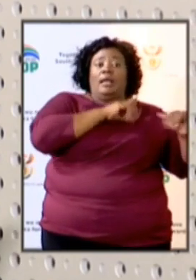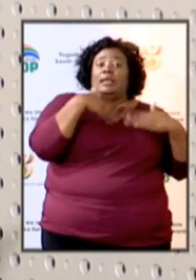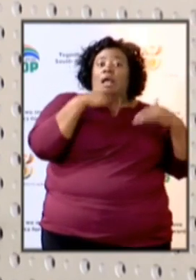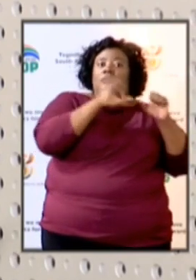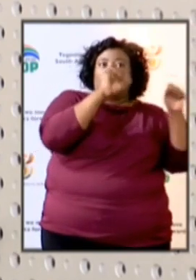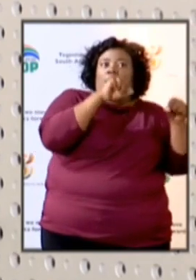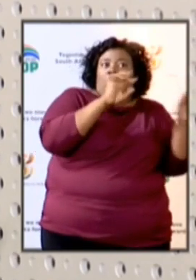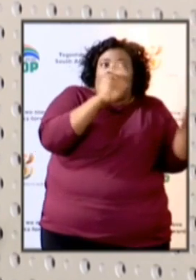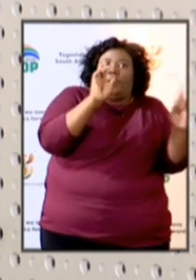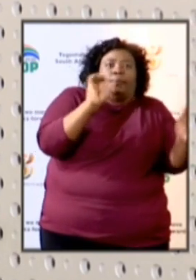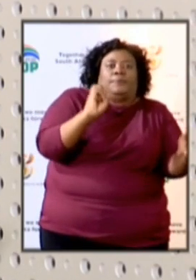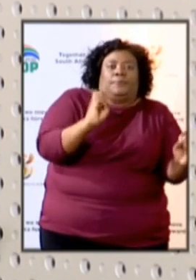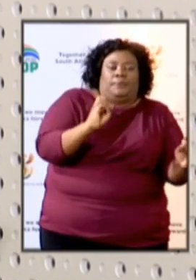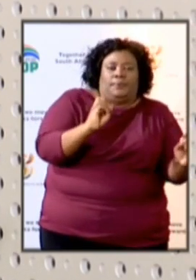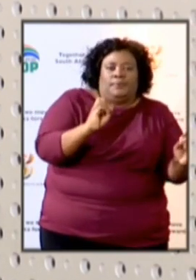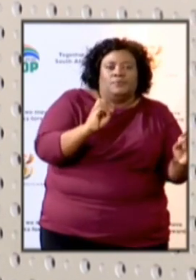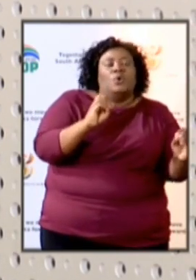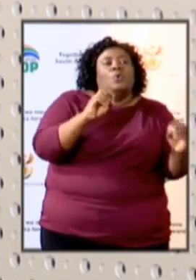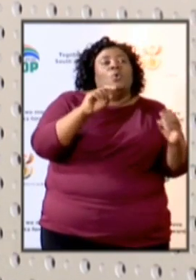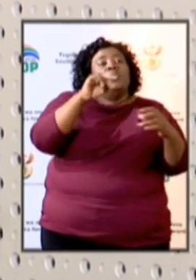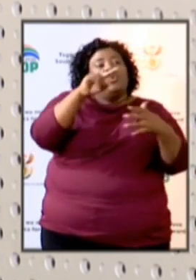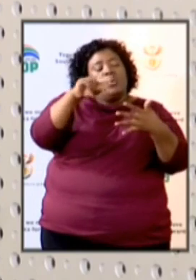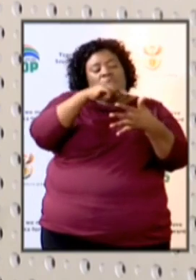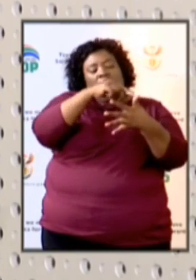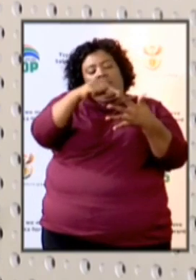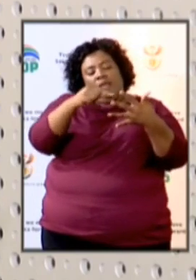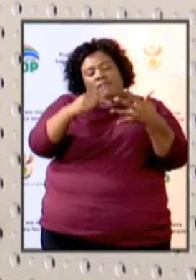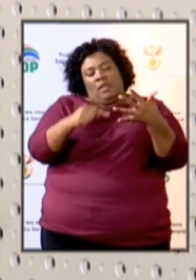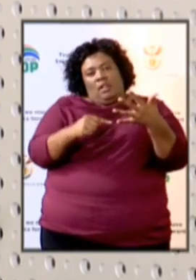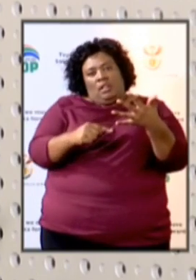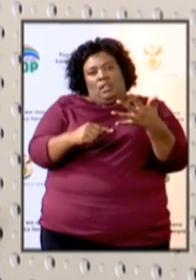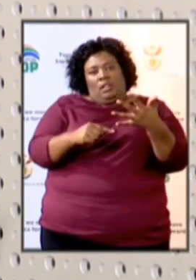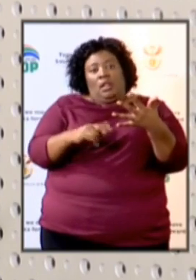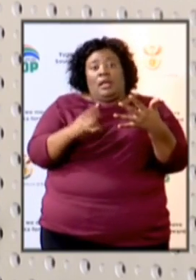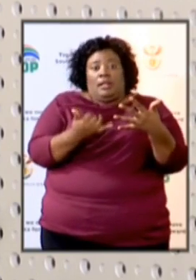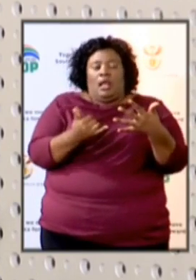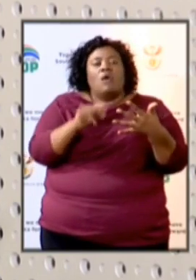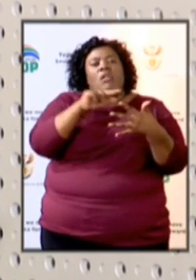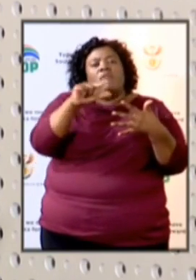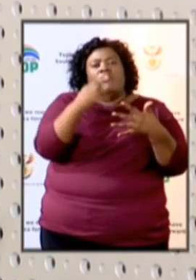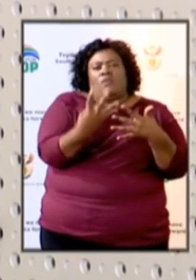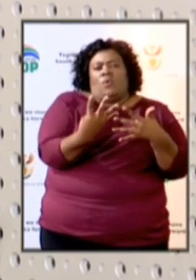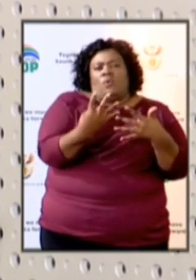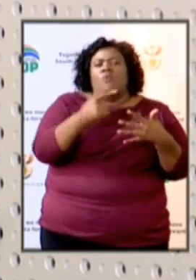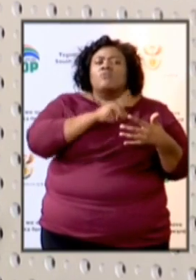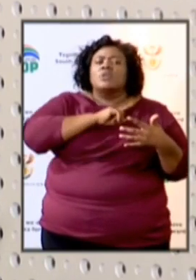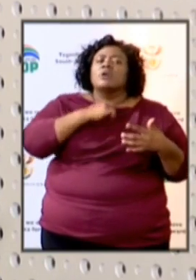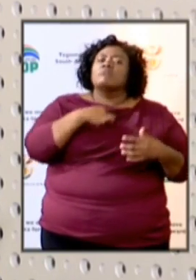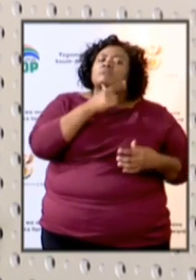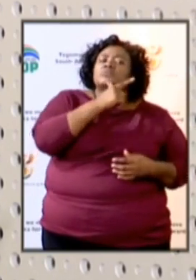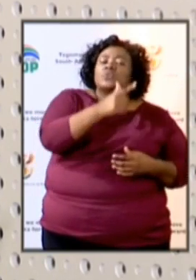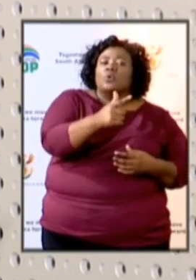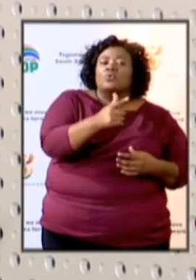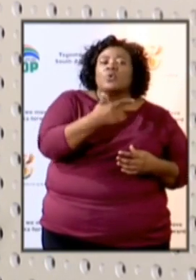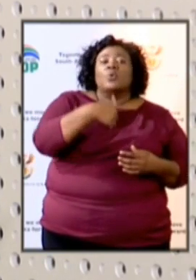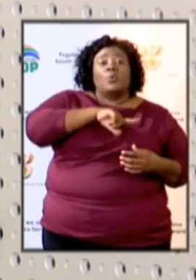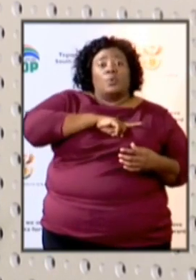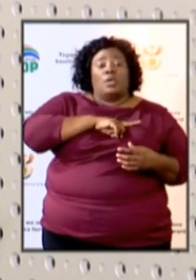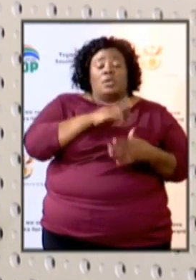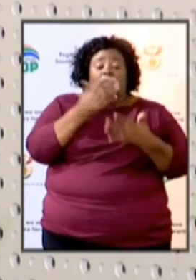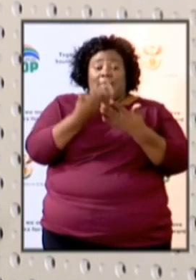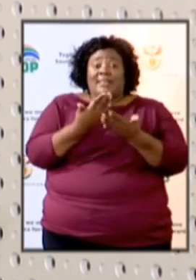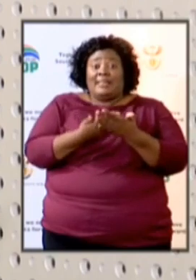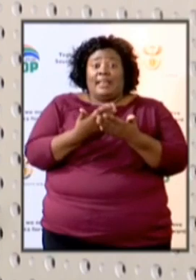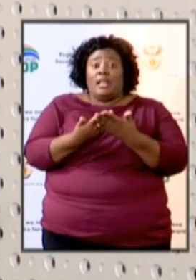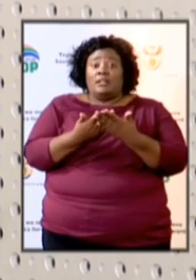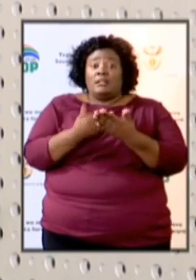So those are the levels that we are looking at. Now we are at level four, and that's why I said to you, we can swiftly move to level